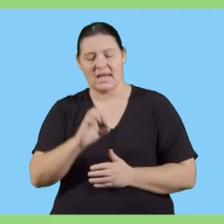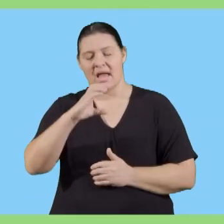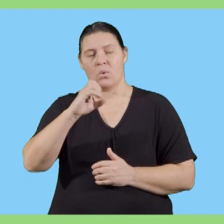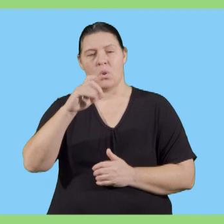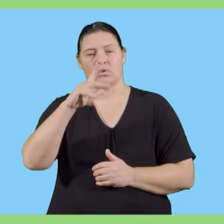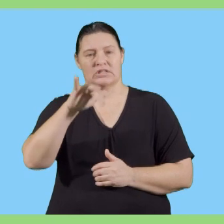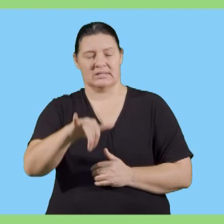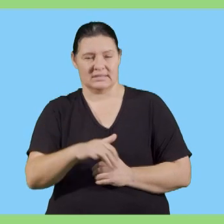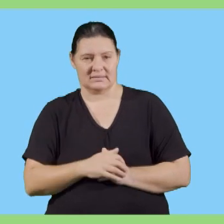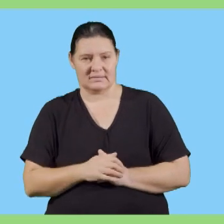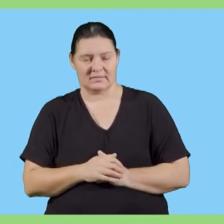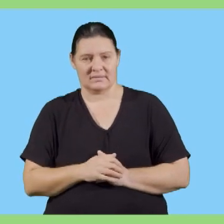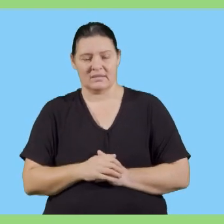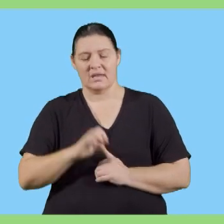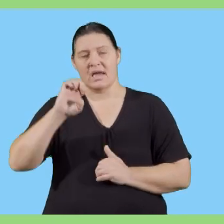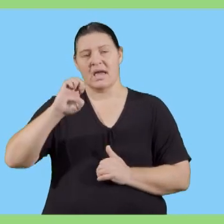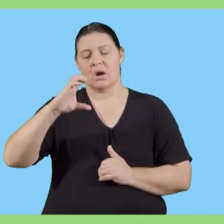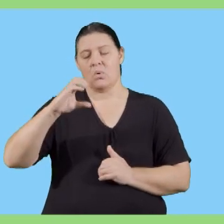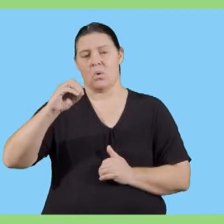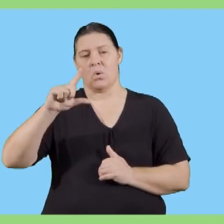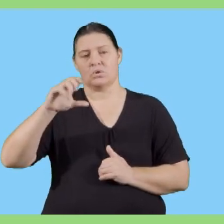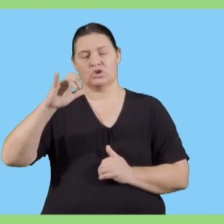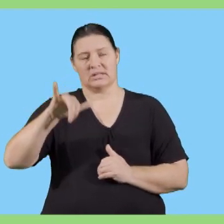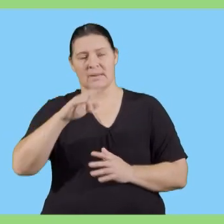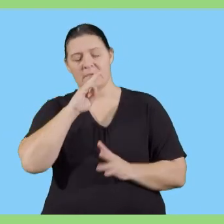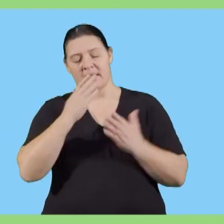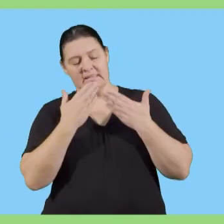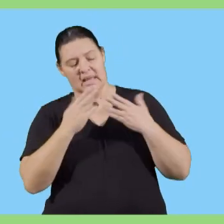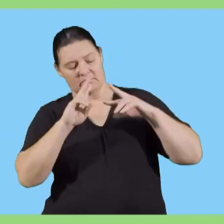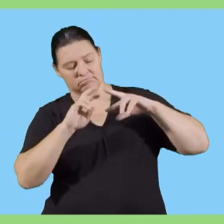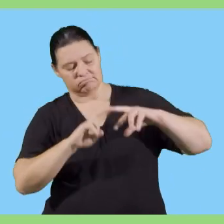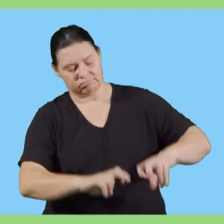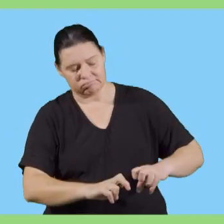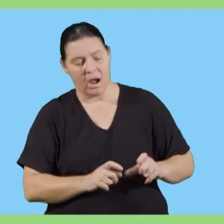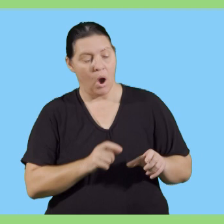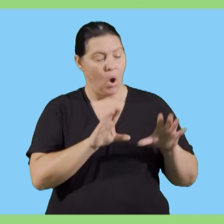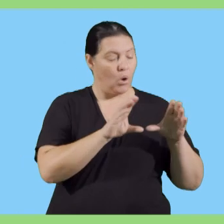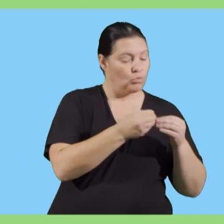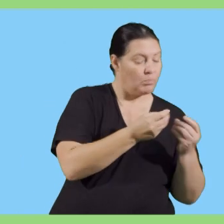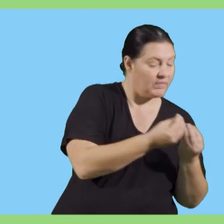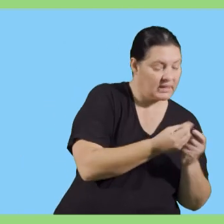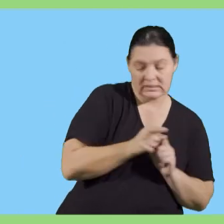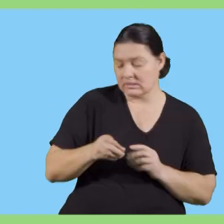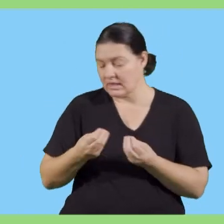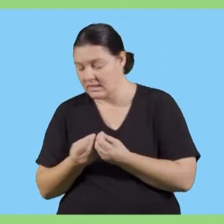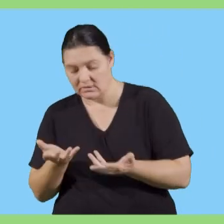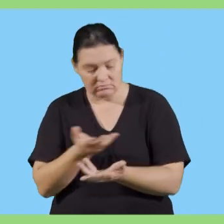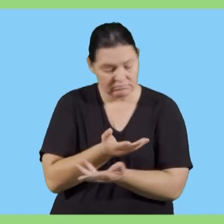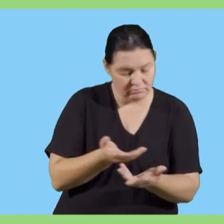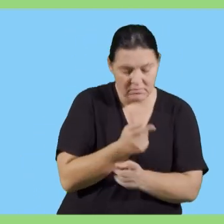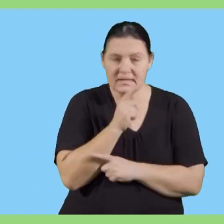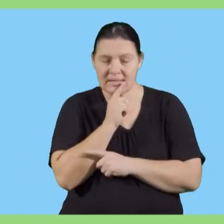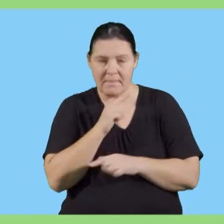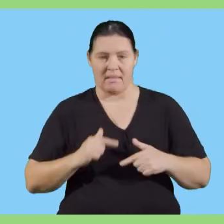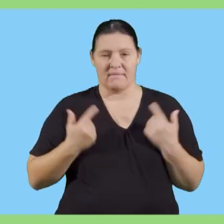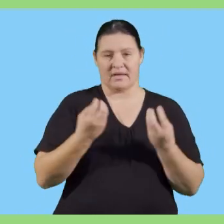the interaction between organisms and also between living organisms and their physical environment. So that